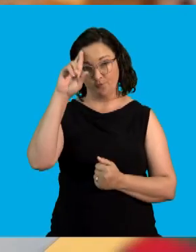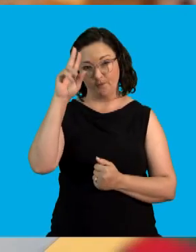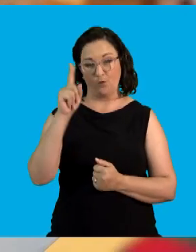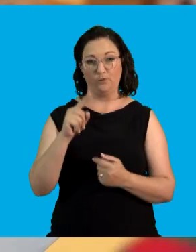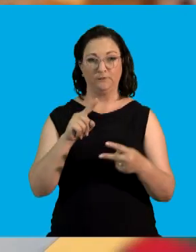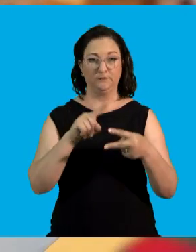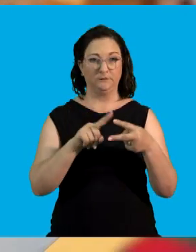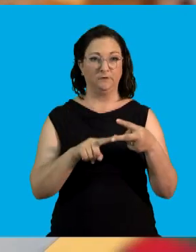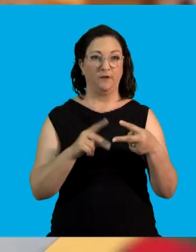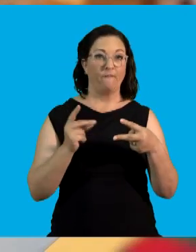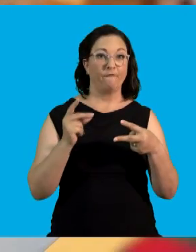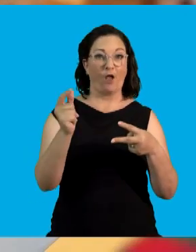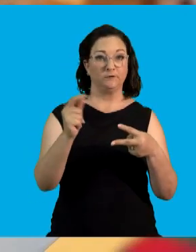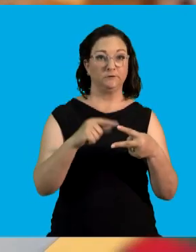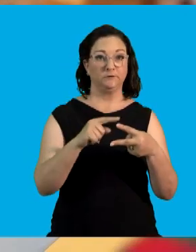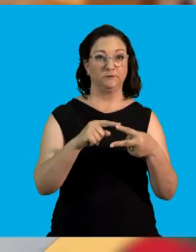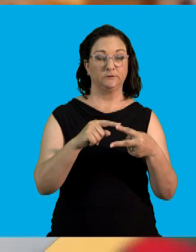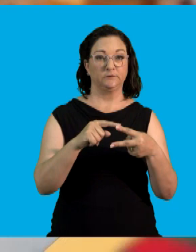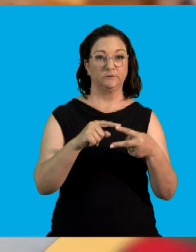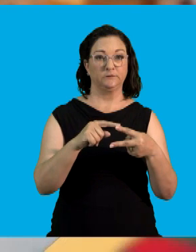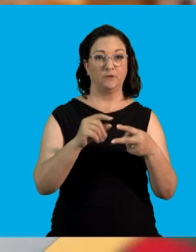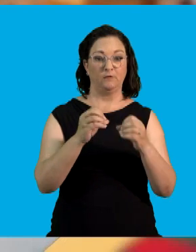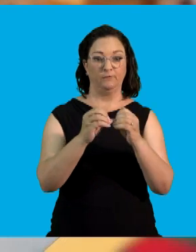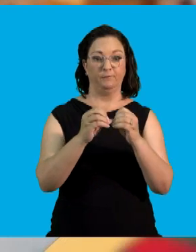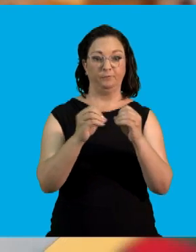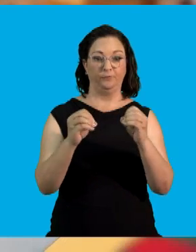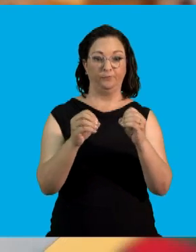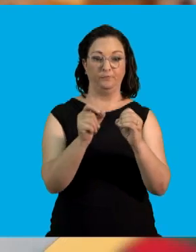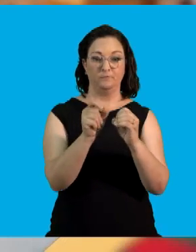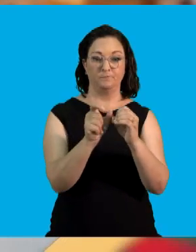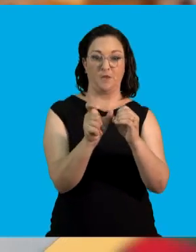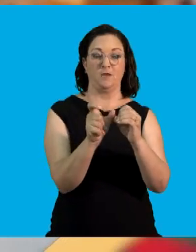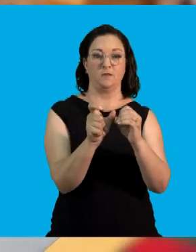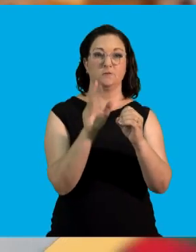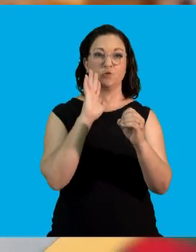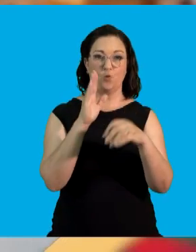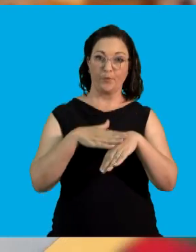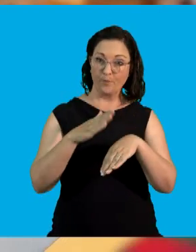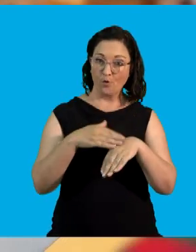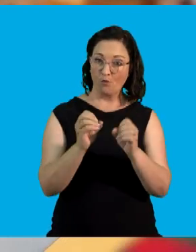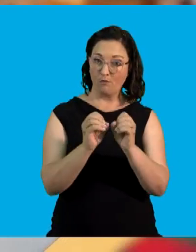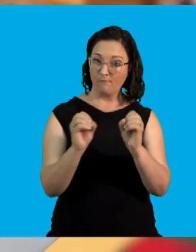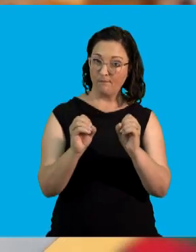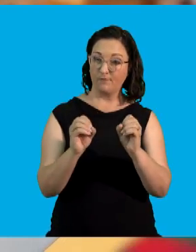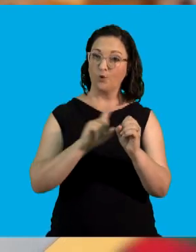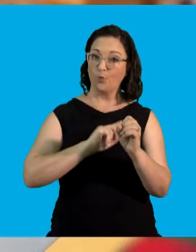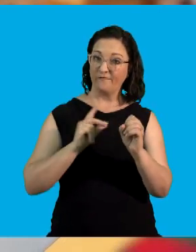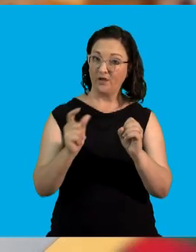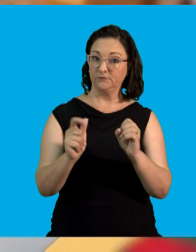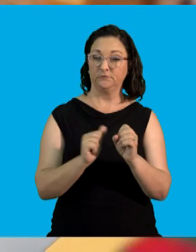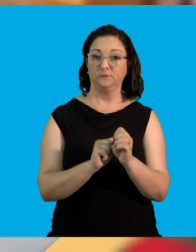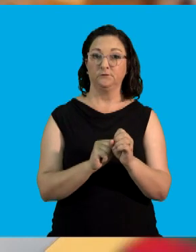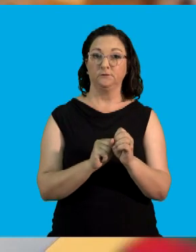those two, when they are moving faster, they are also going to moving further away from each other, increasing the spaces between the